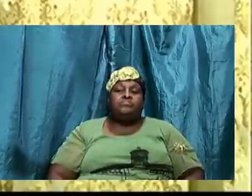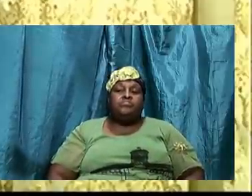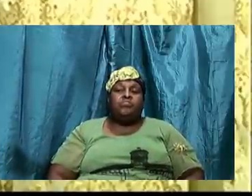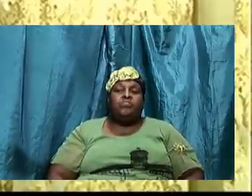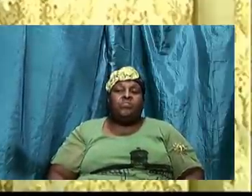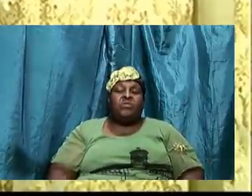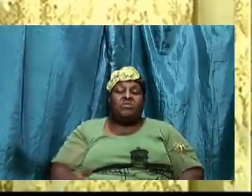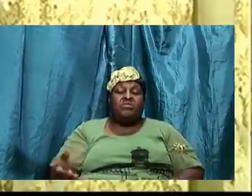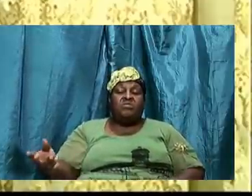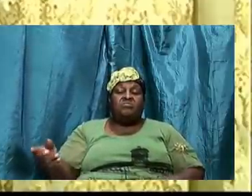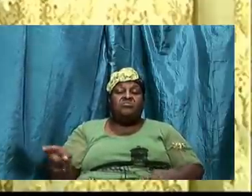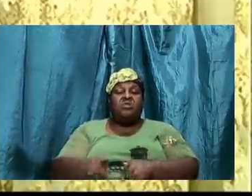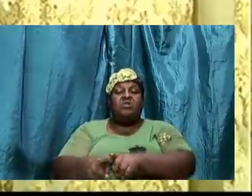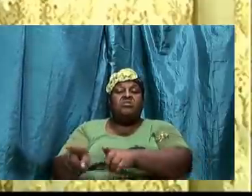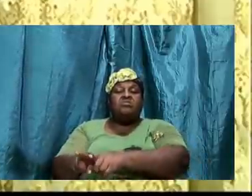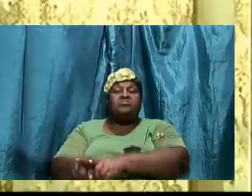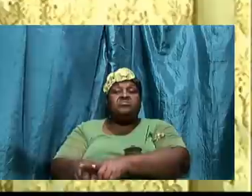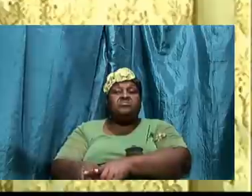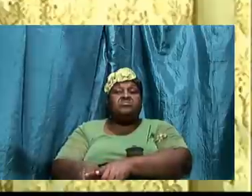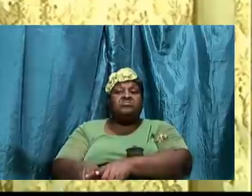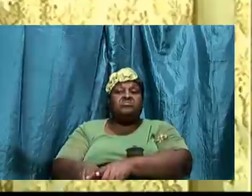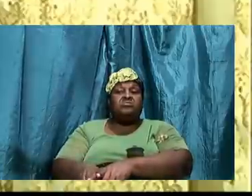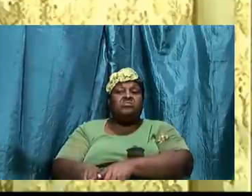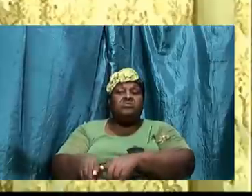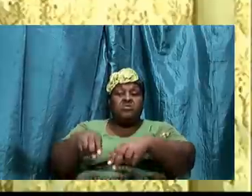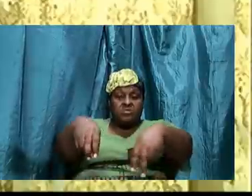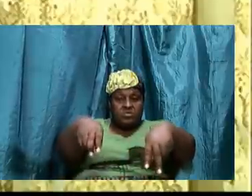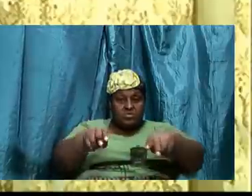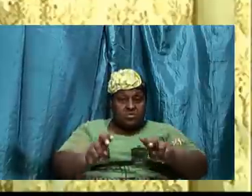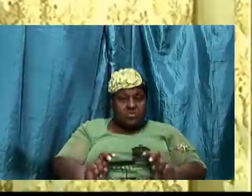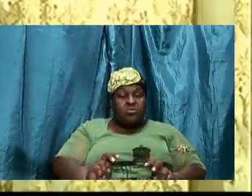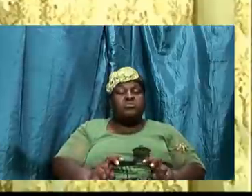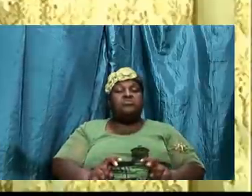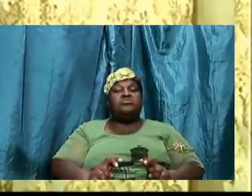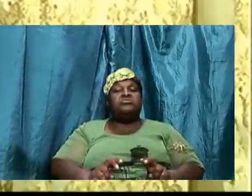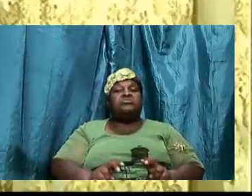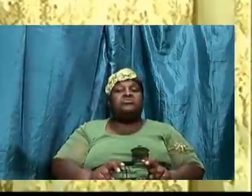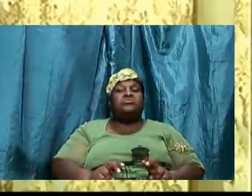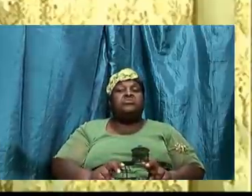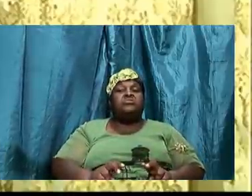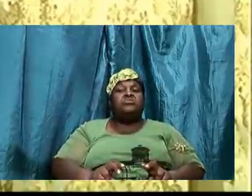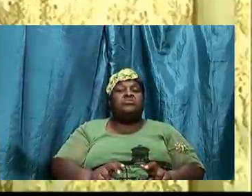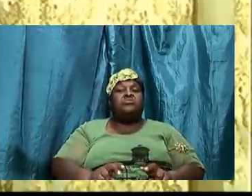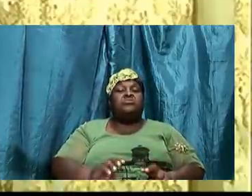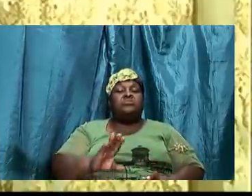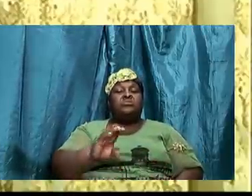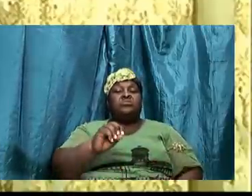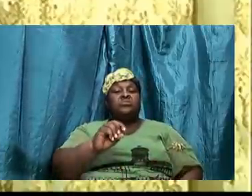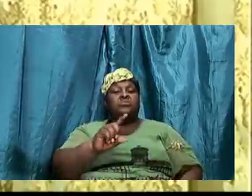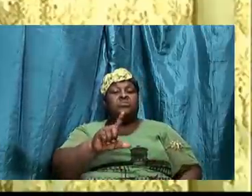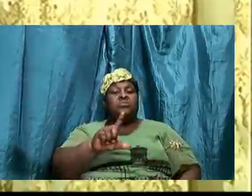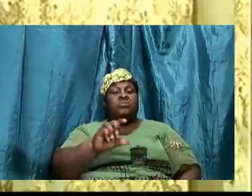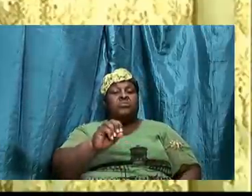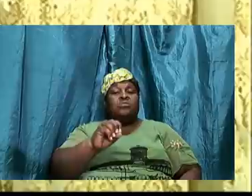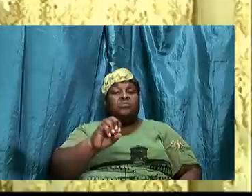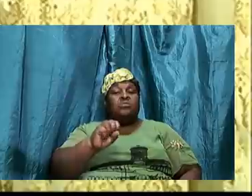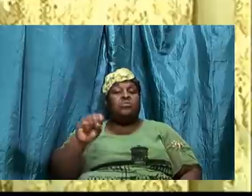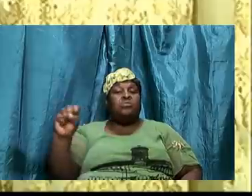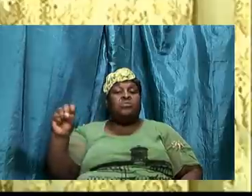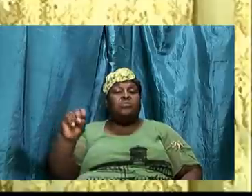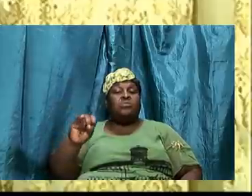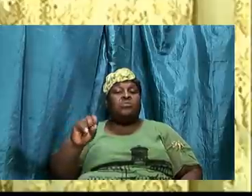There is also what we call thrones. And for that, we can look at Colossians 1,